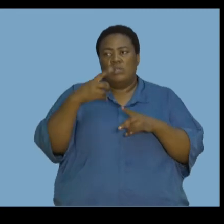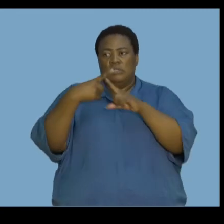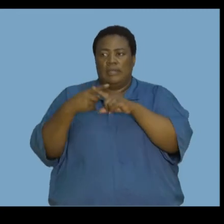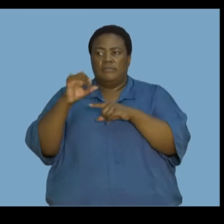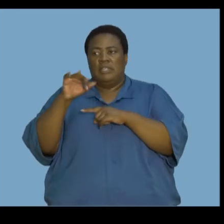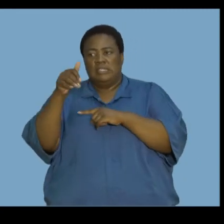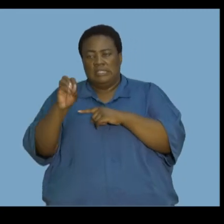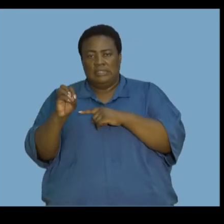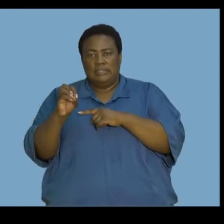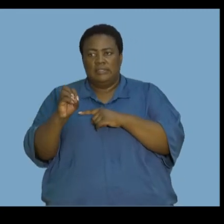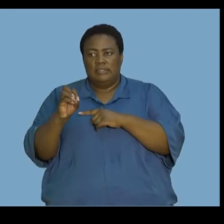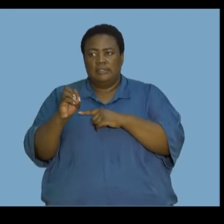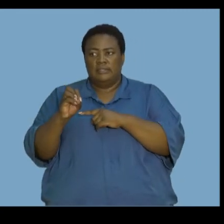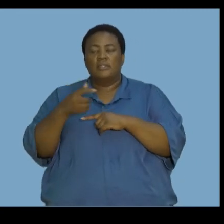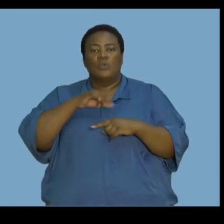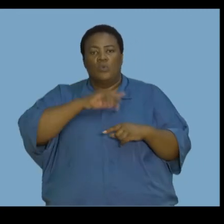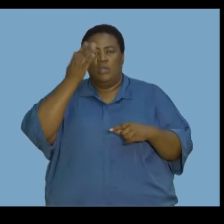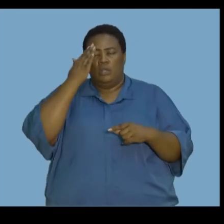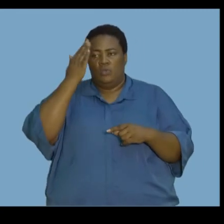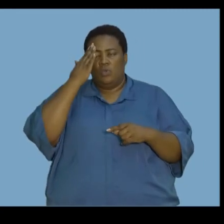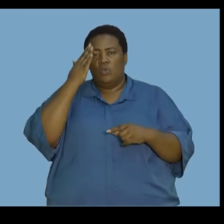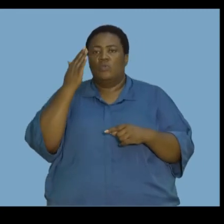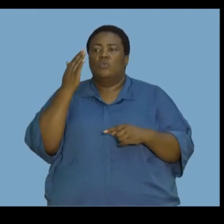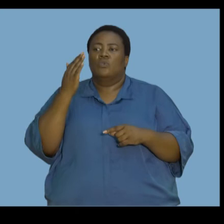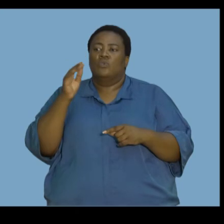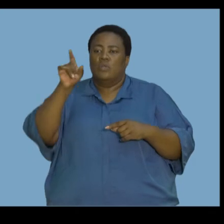and we multiply that by 360, because we know that a